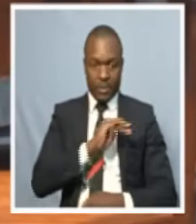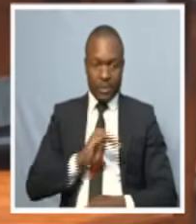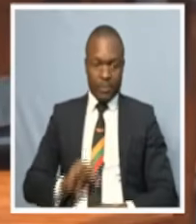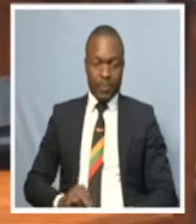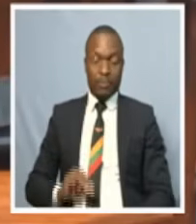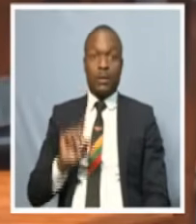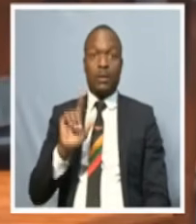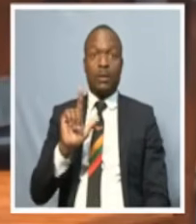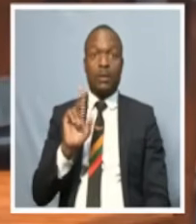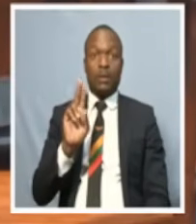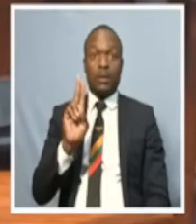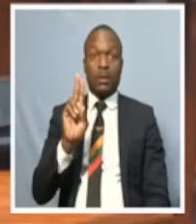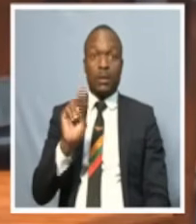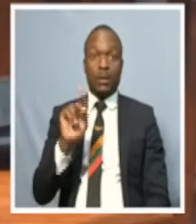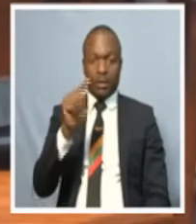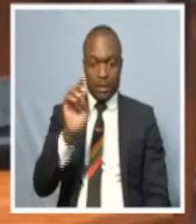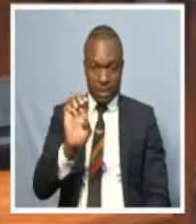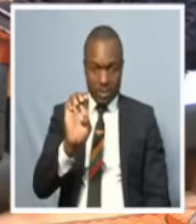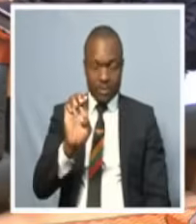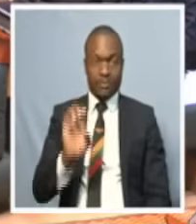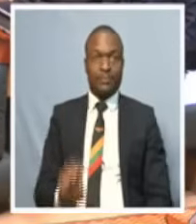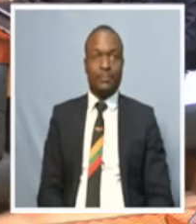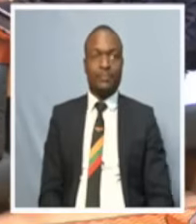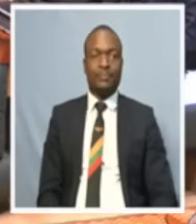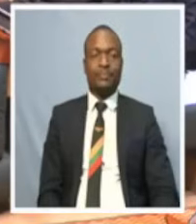for Lunte.